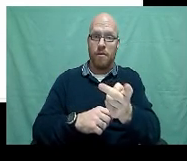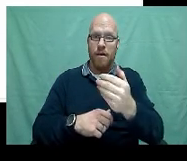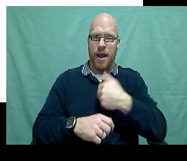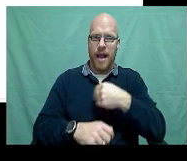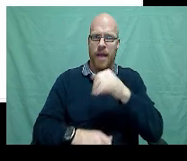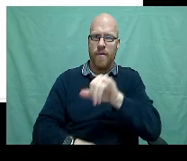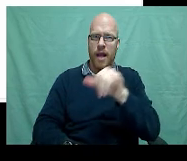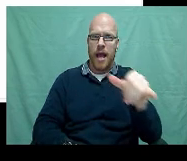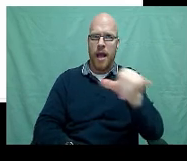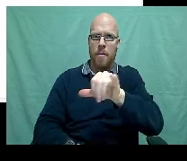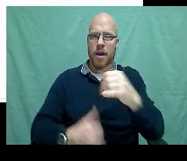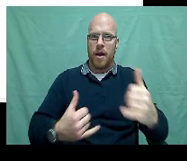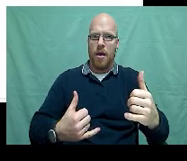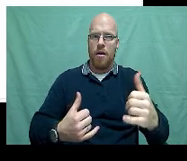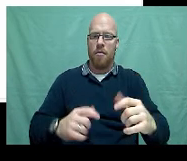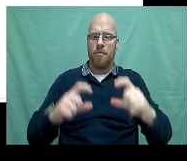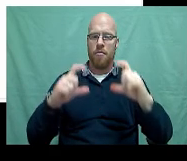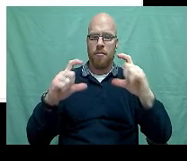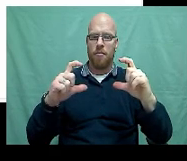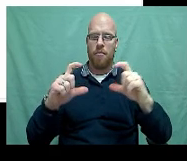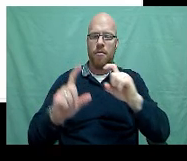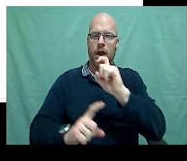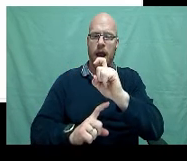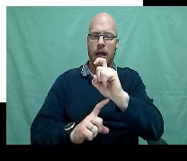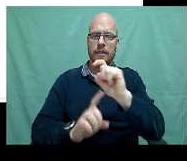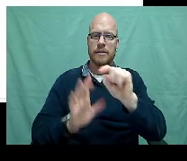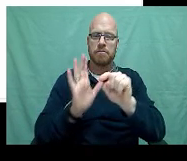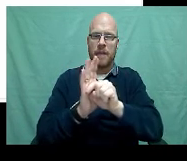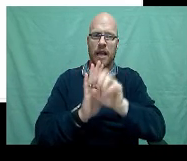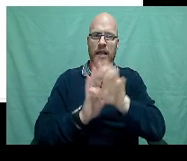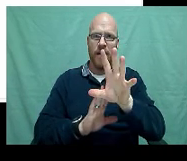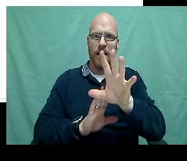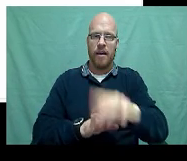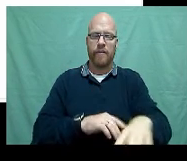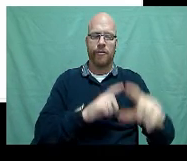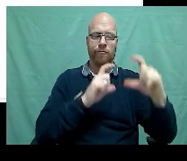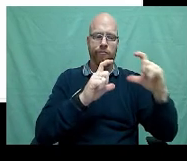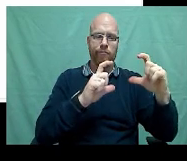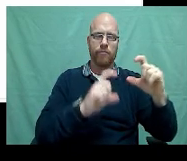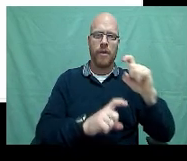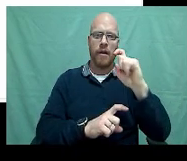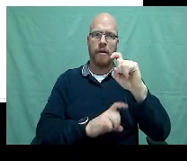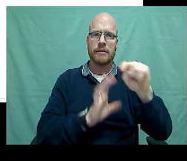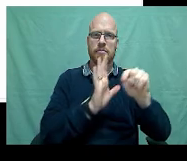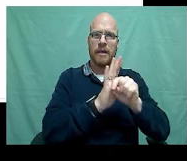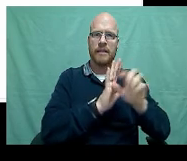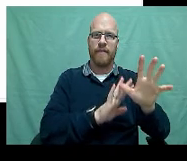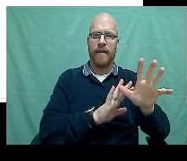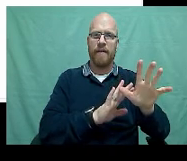Now, what they have in common here, you should see that, is parentheses x minus 5.